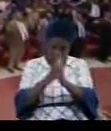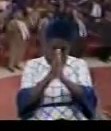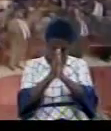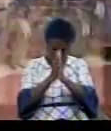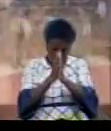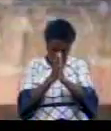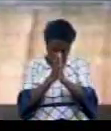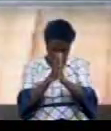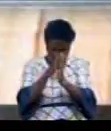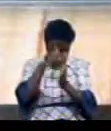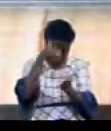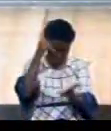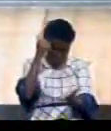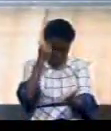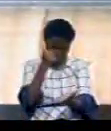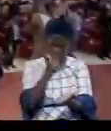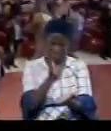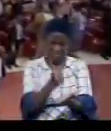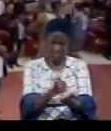pray.